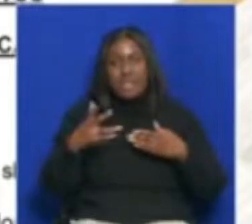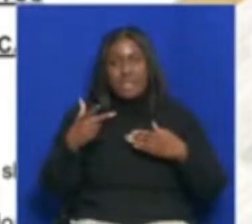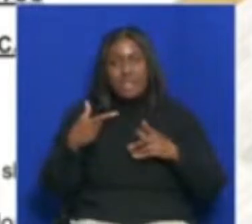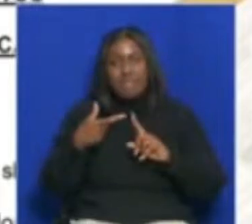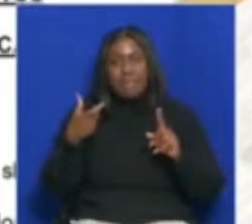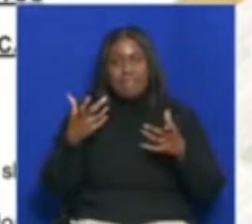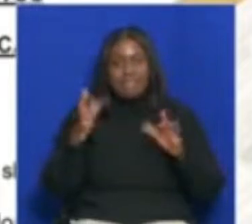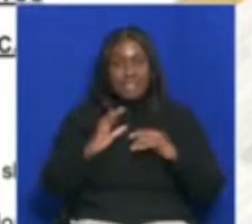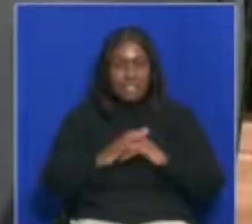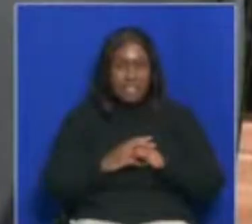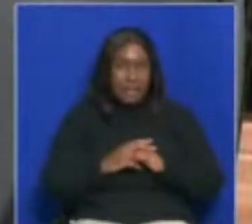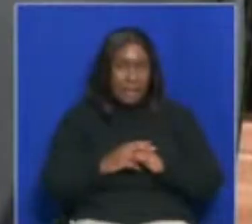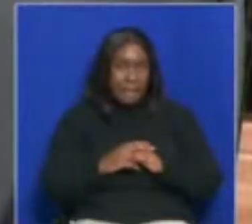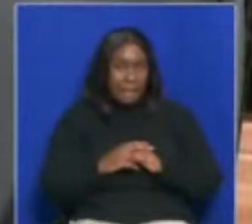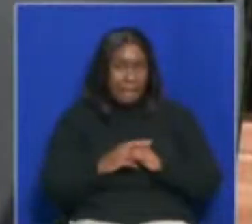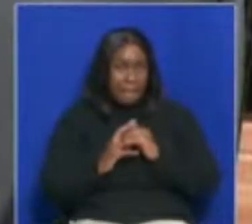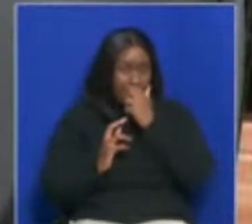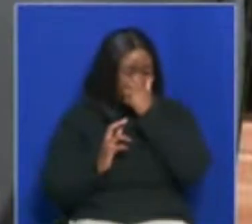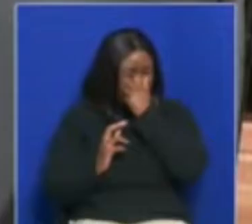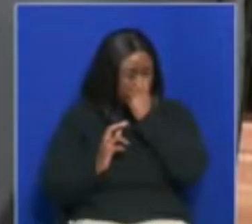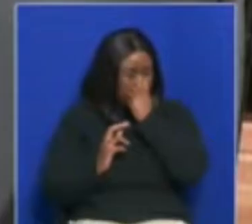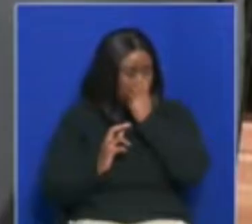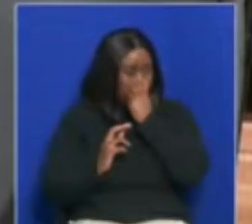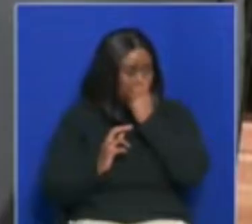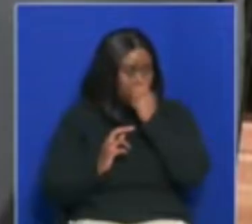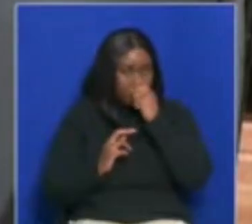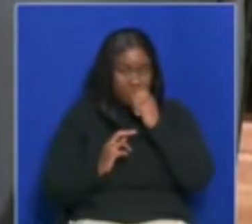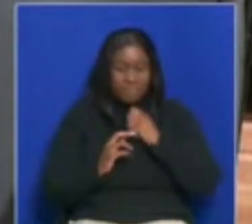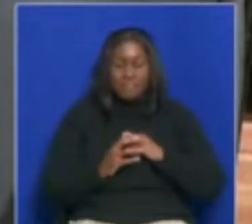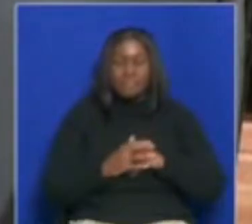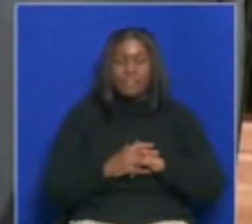Now, we'll get to